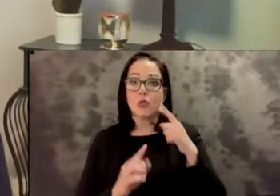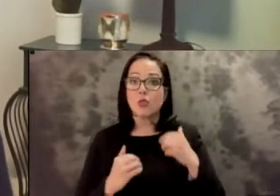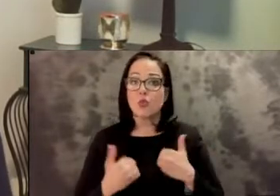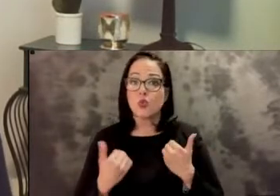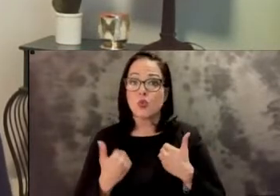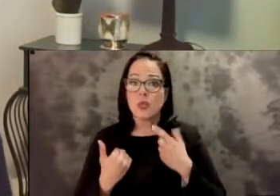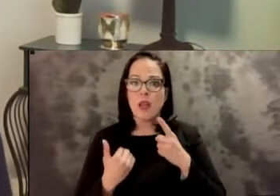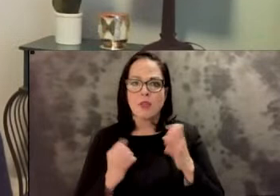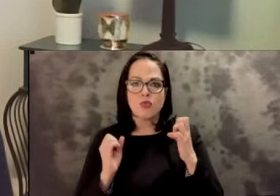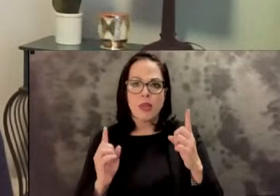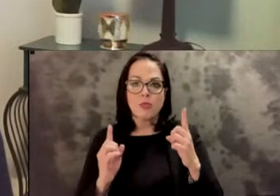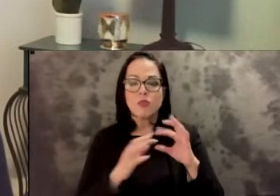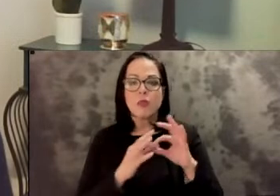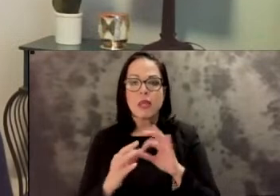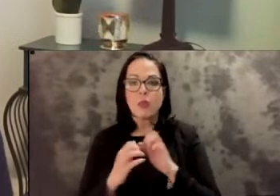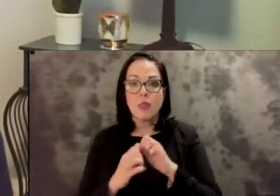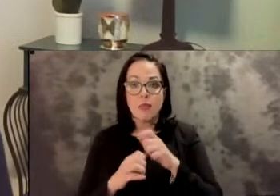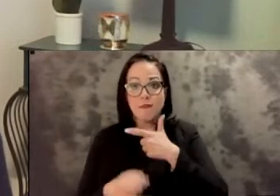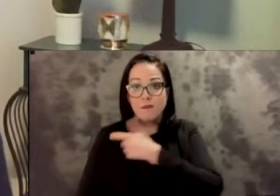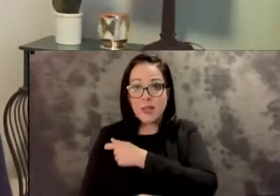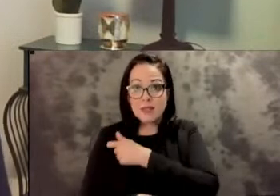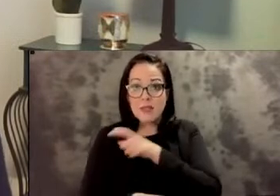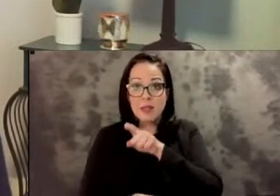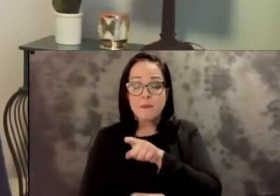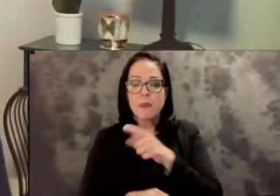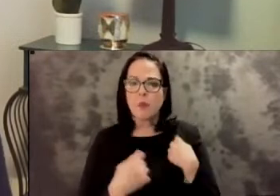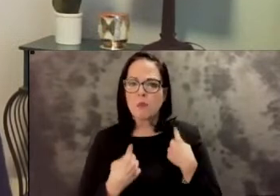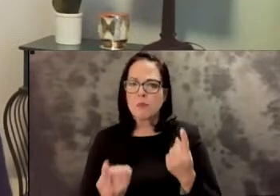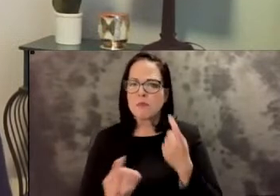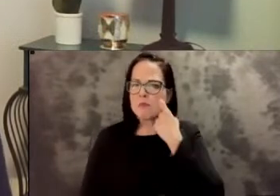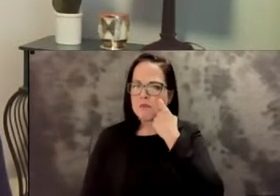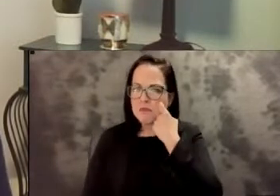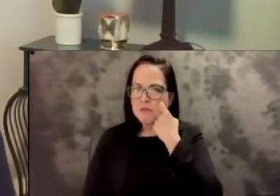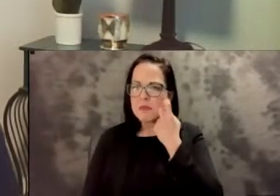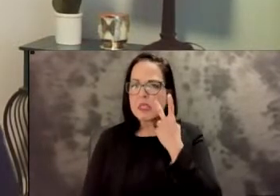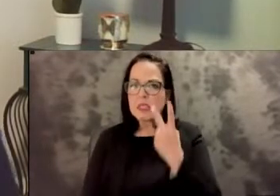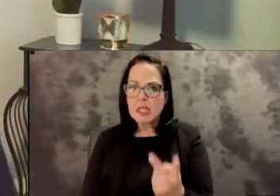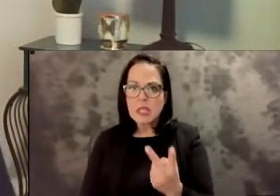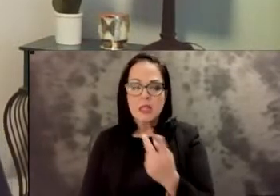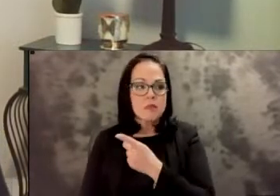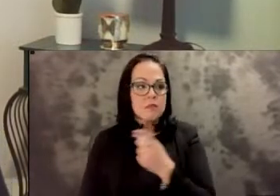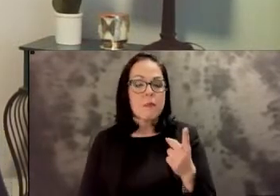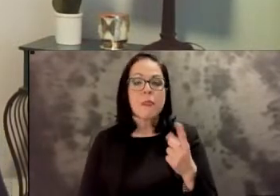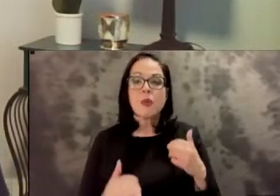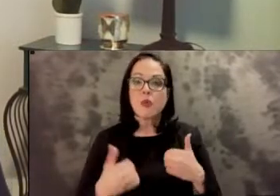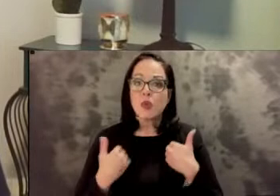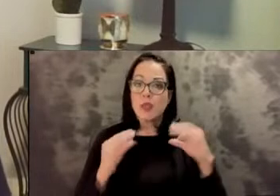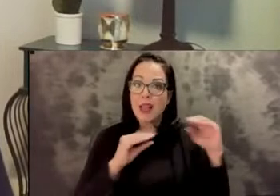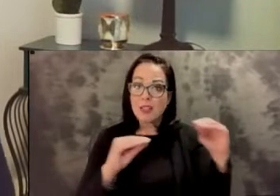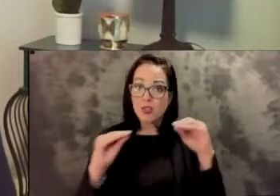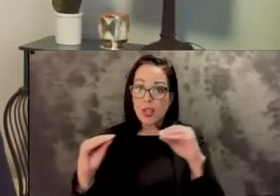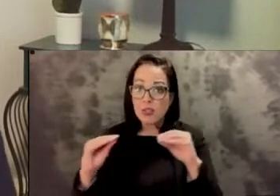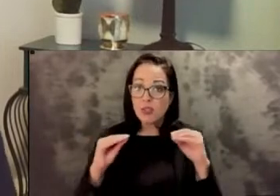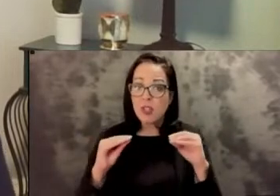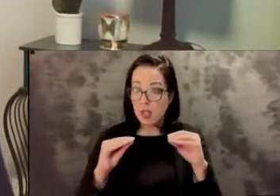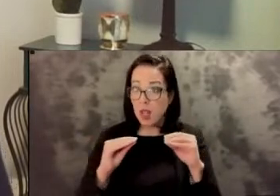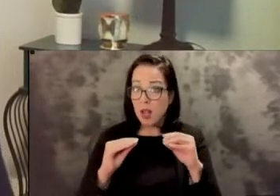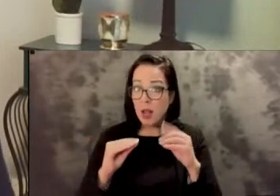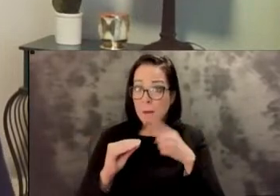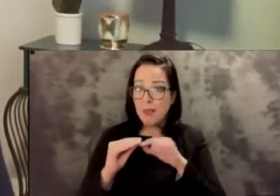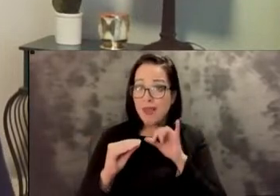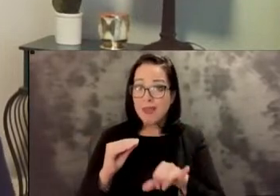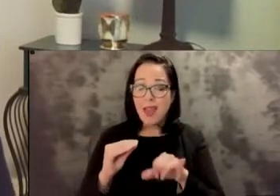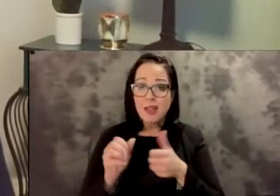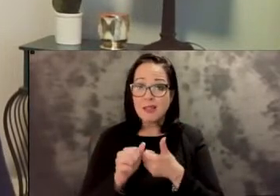of vaccines. So what we've seen lately is that youth education about vaccines has been